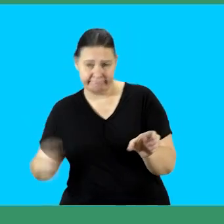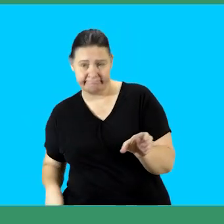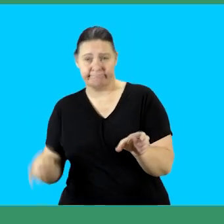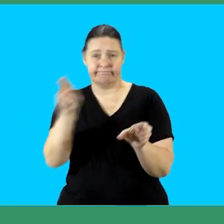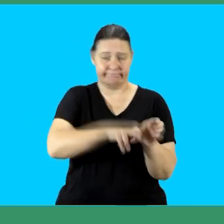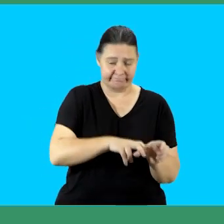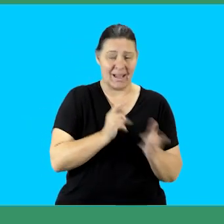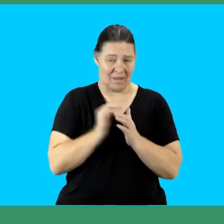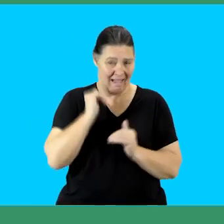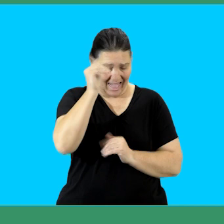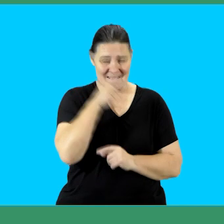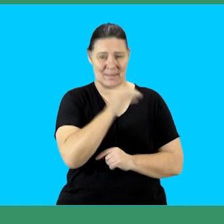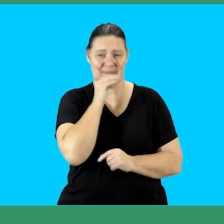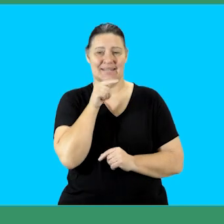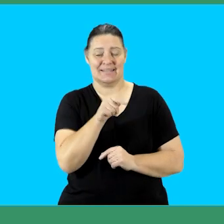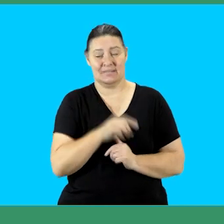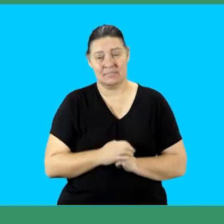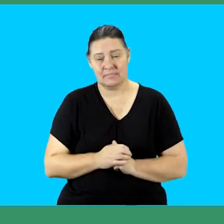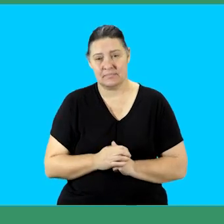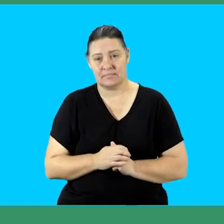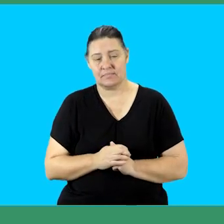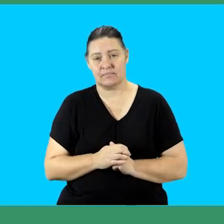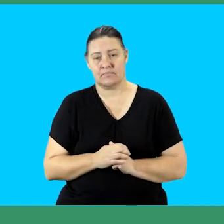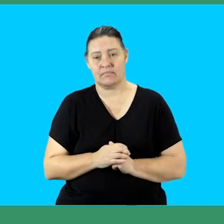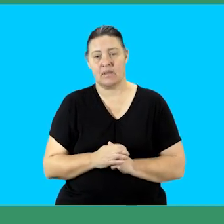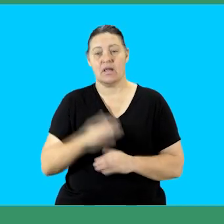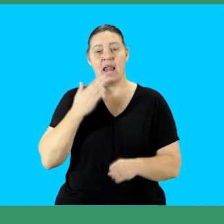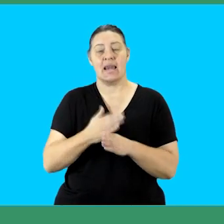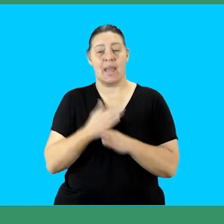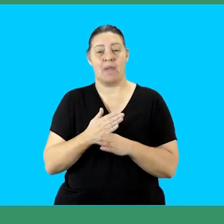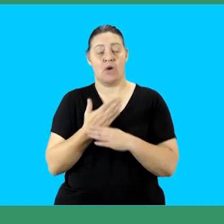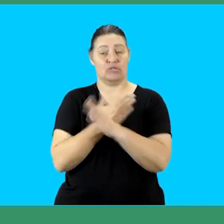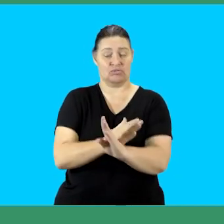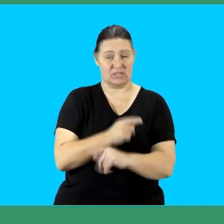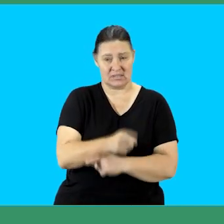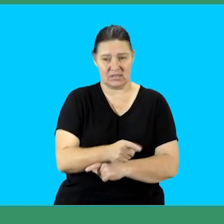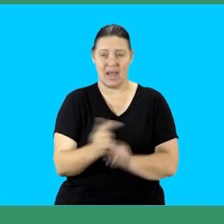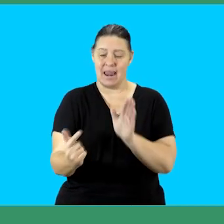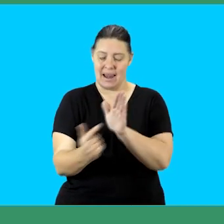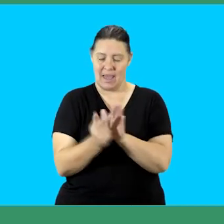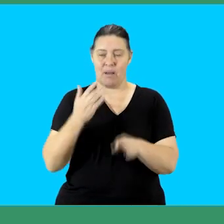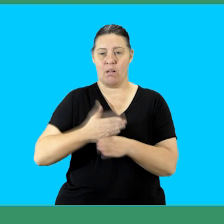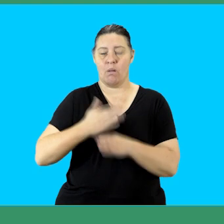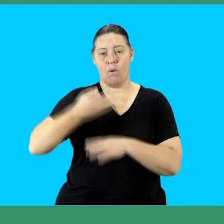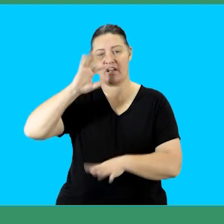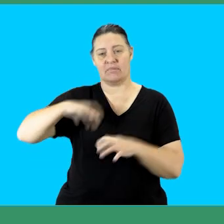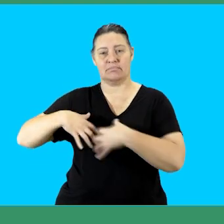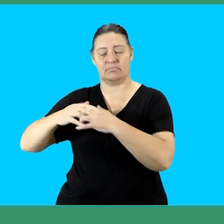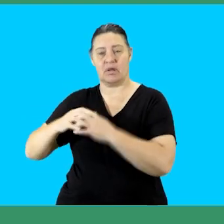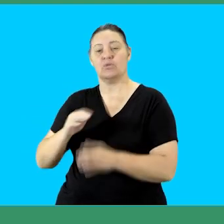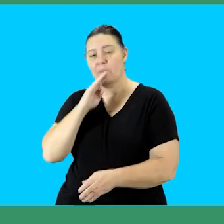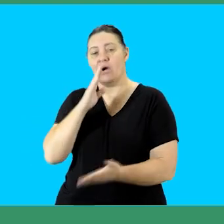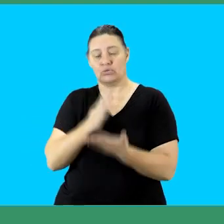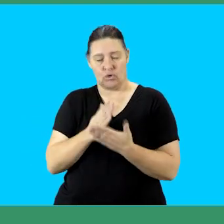the rate at which employees join and leave the business is high. Then we move on to labor